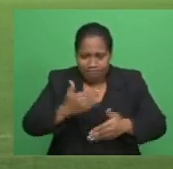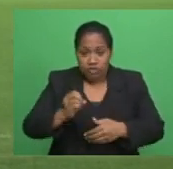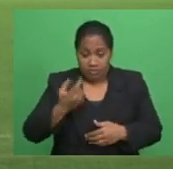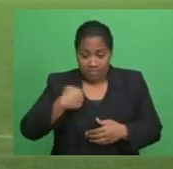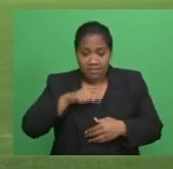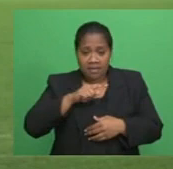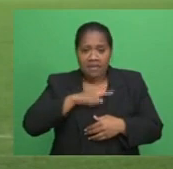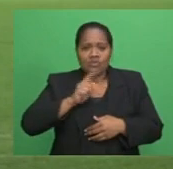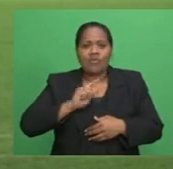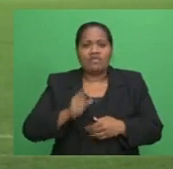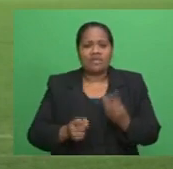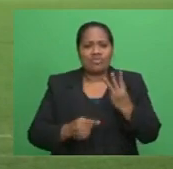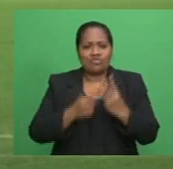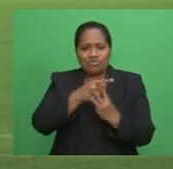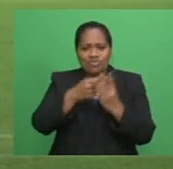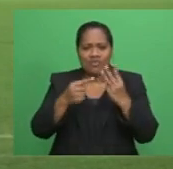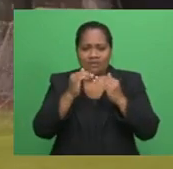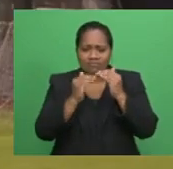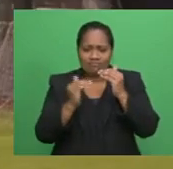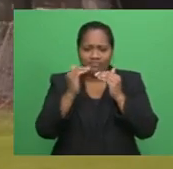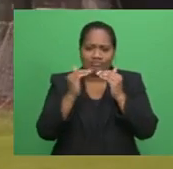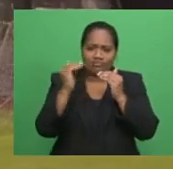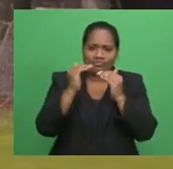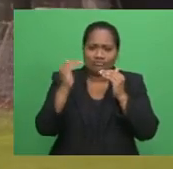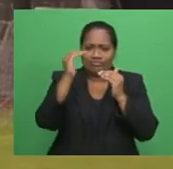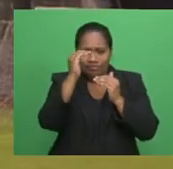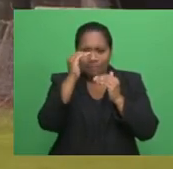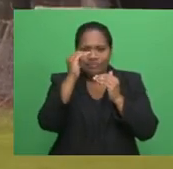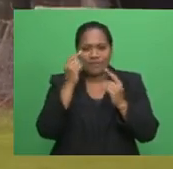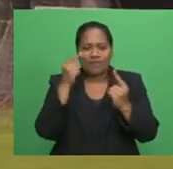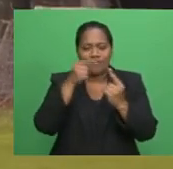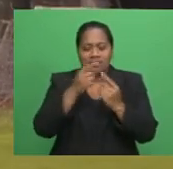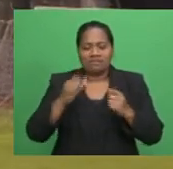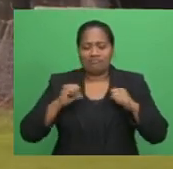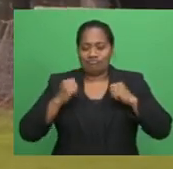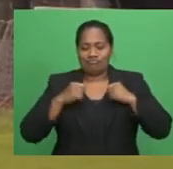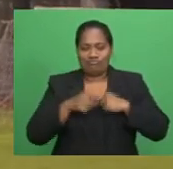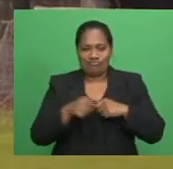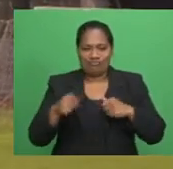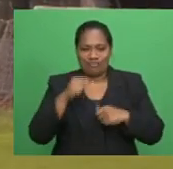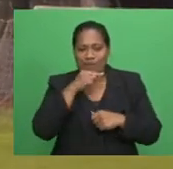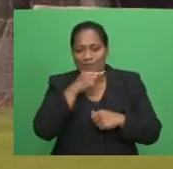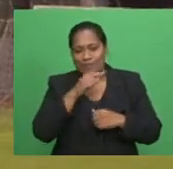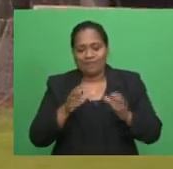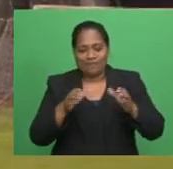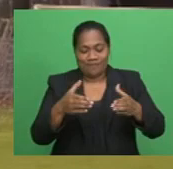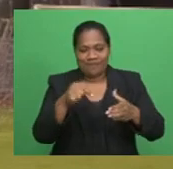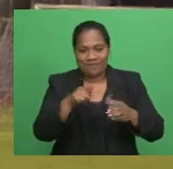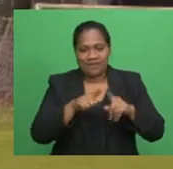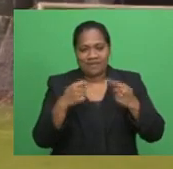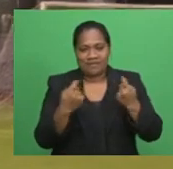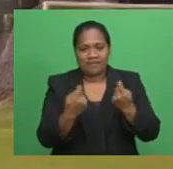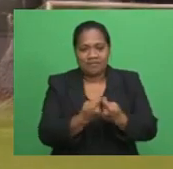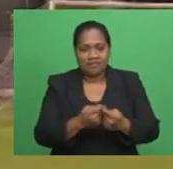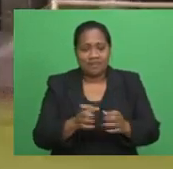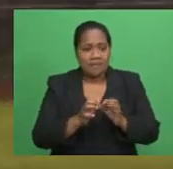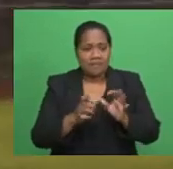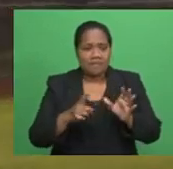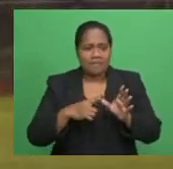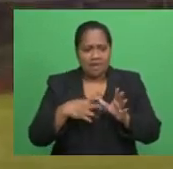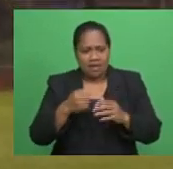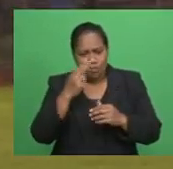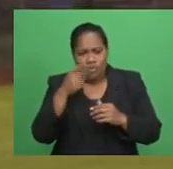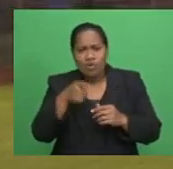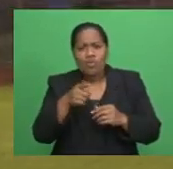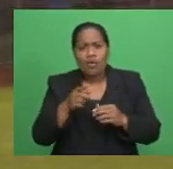3 points, and we are really proud of the boys. Ba had a dream start when Manasa Nawakula scored in the first minute